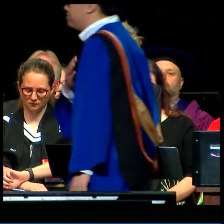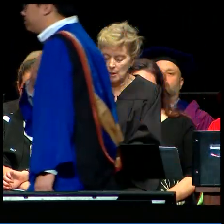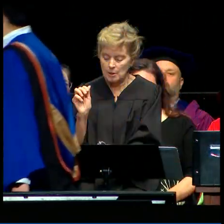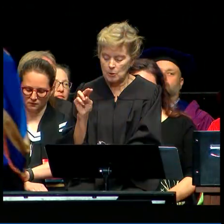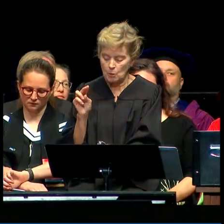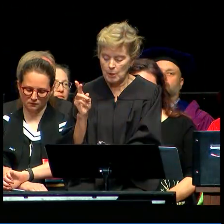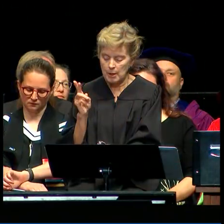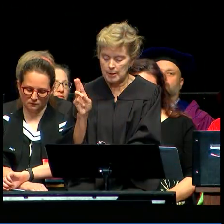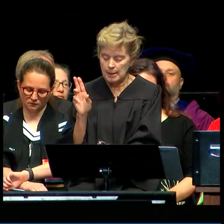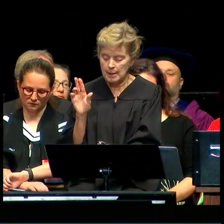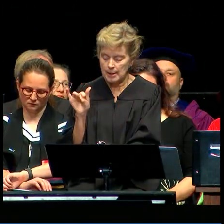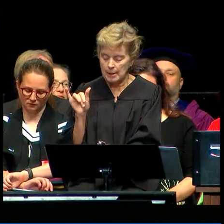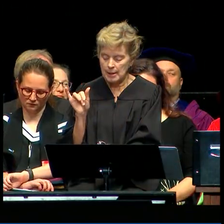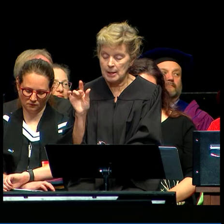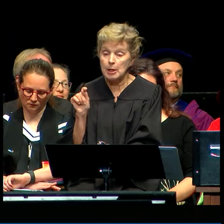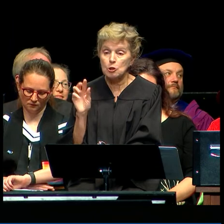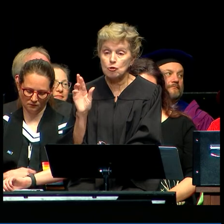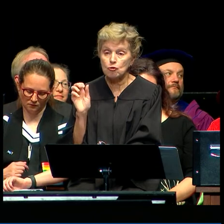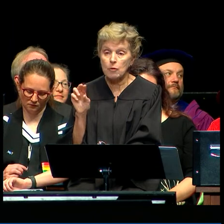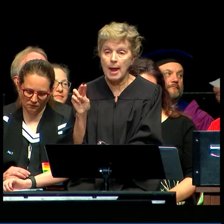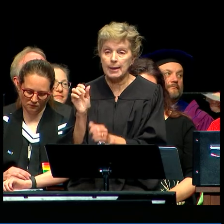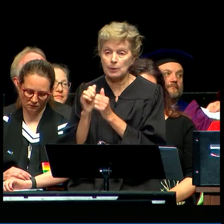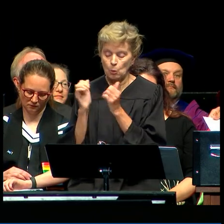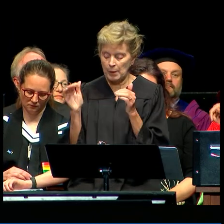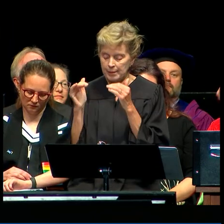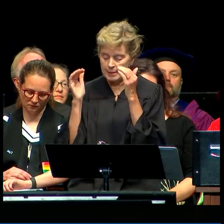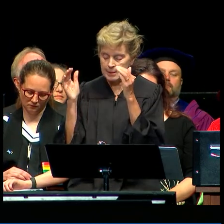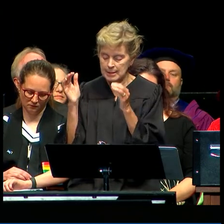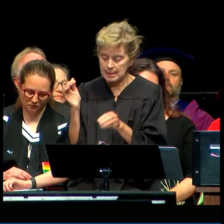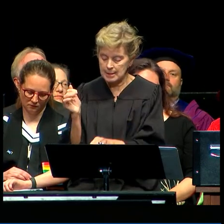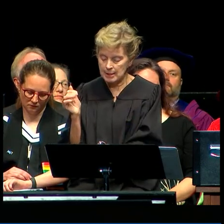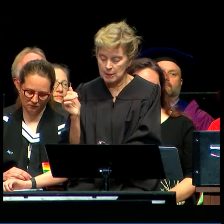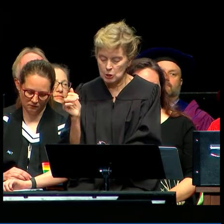Duanhui Tran, with distinction.